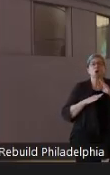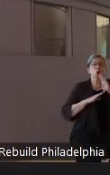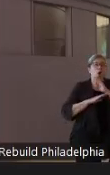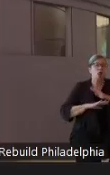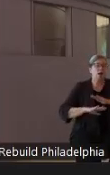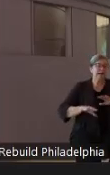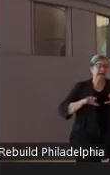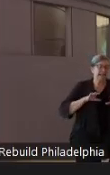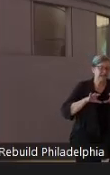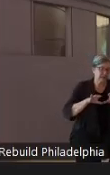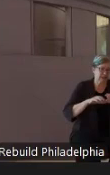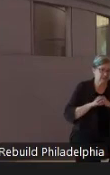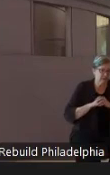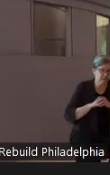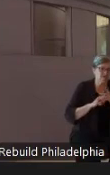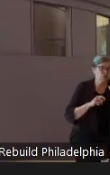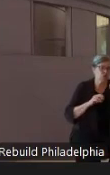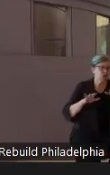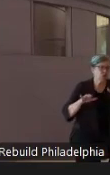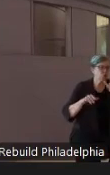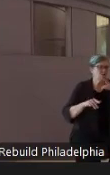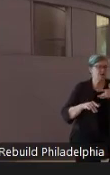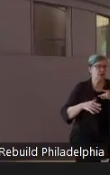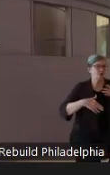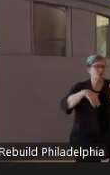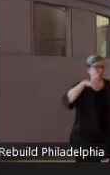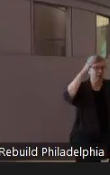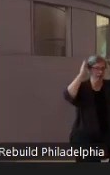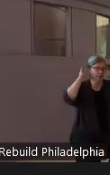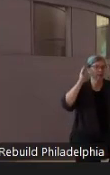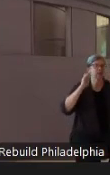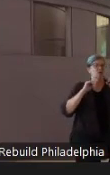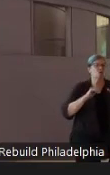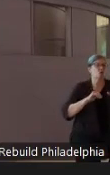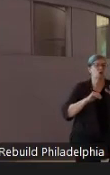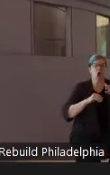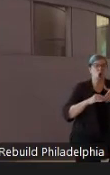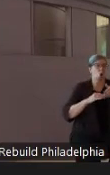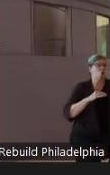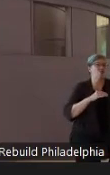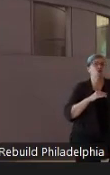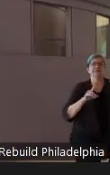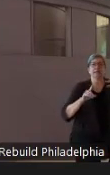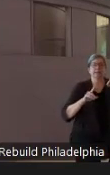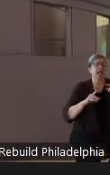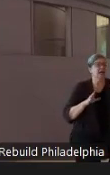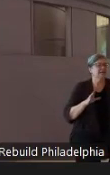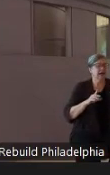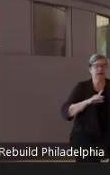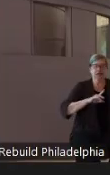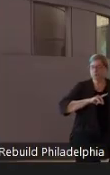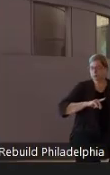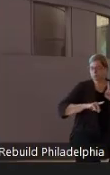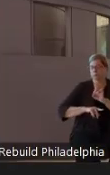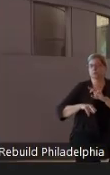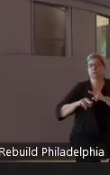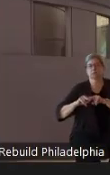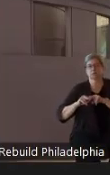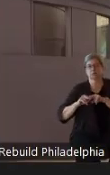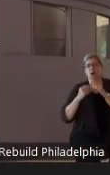side panels. And it's for those that become overwhelmed or overstimulated. They can go there and seek